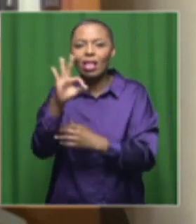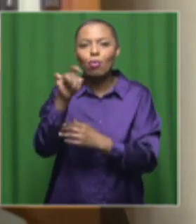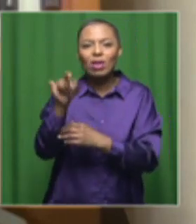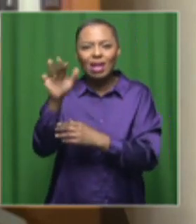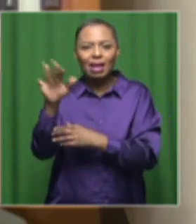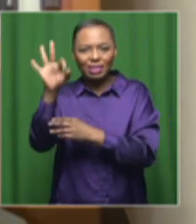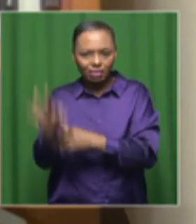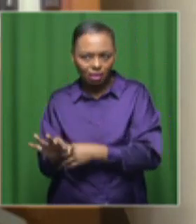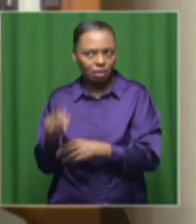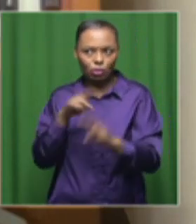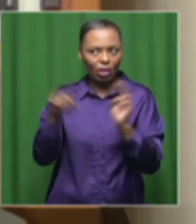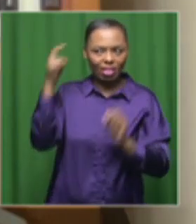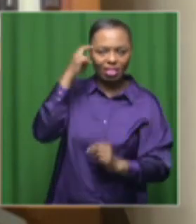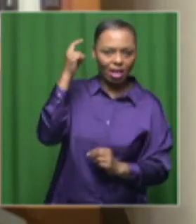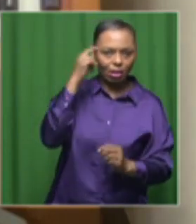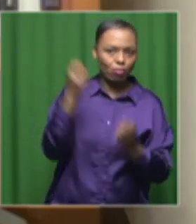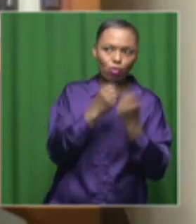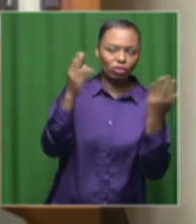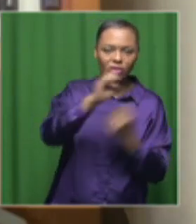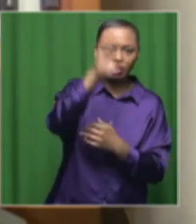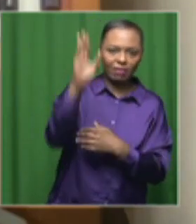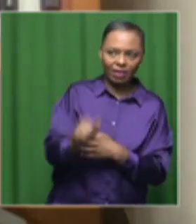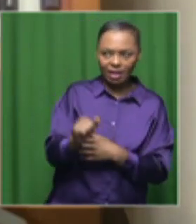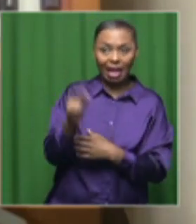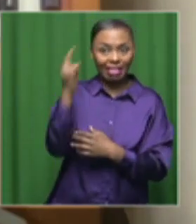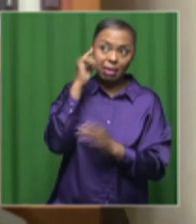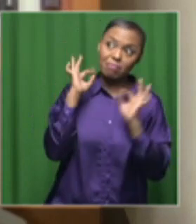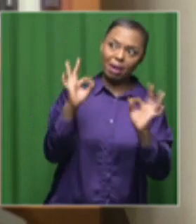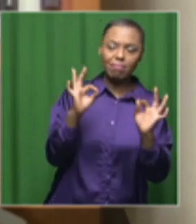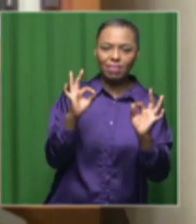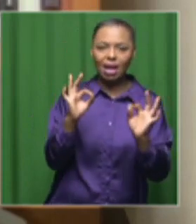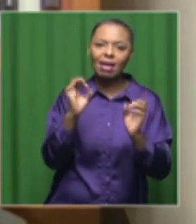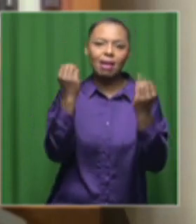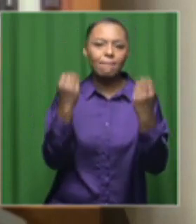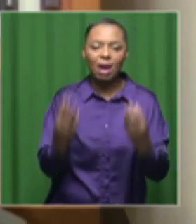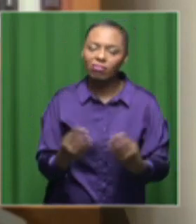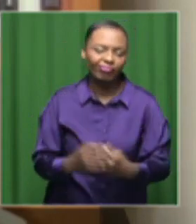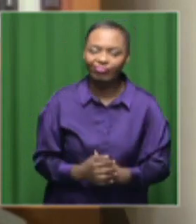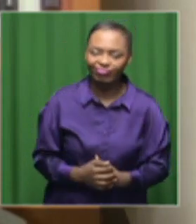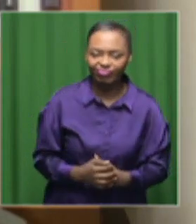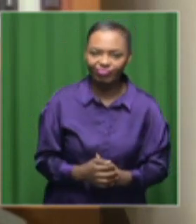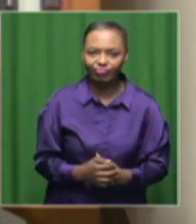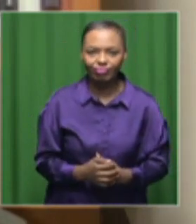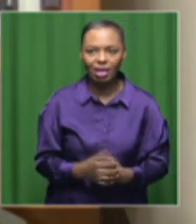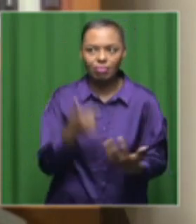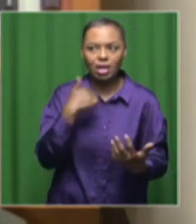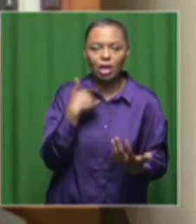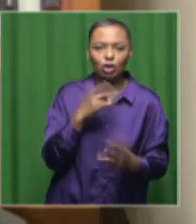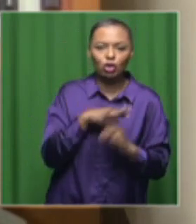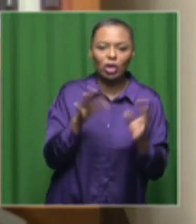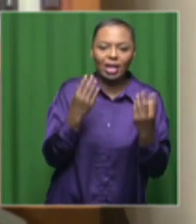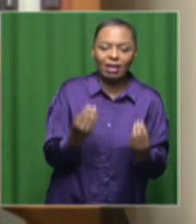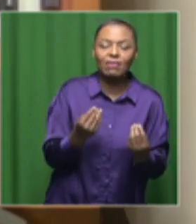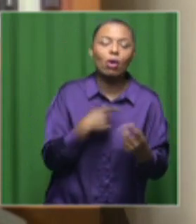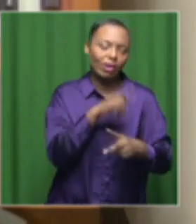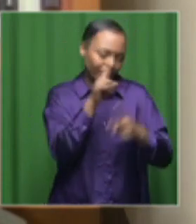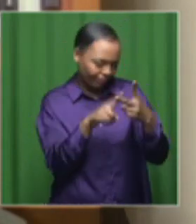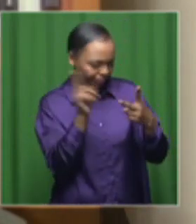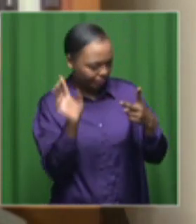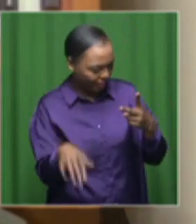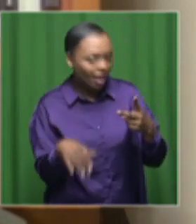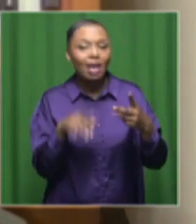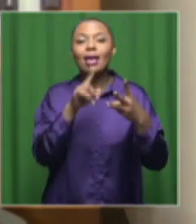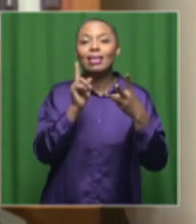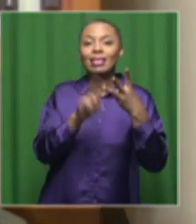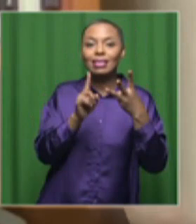don't think many South Africans would regard that as a credible number. Because I don't have any. Yeah, so that's number 2. And then number 3 is